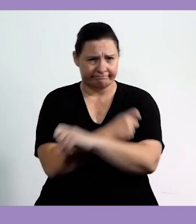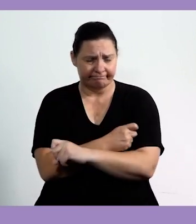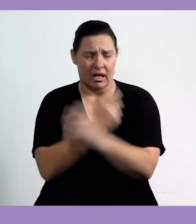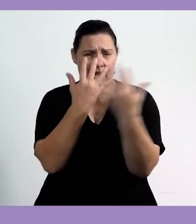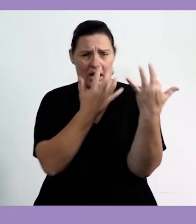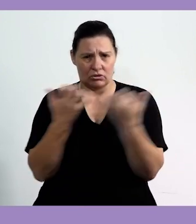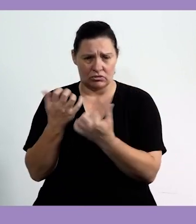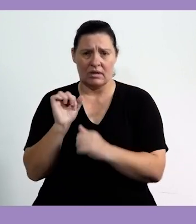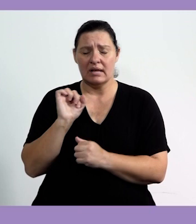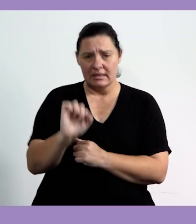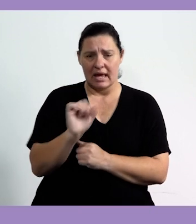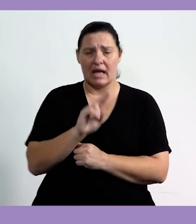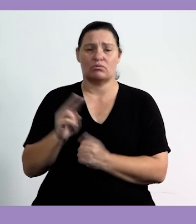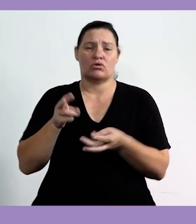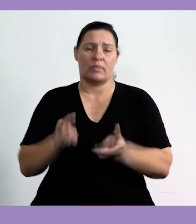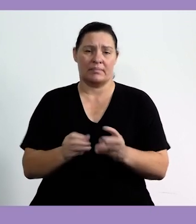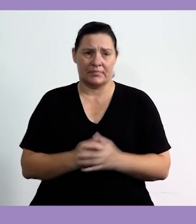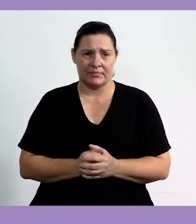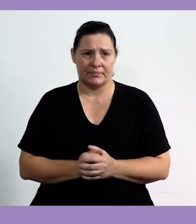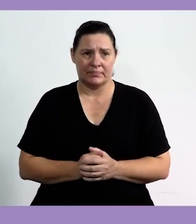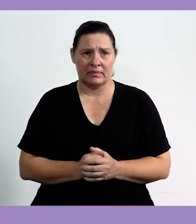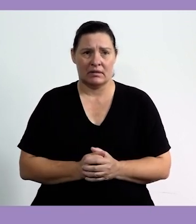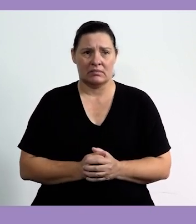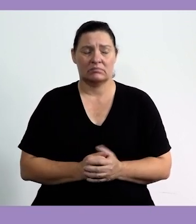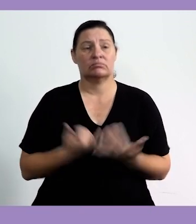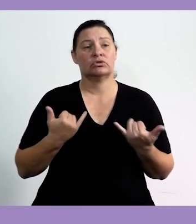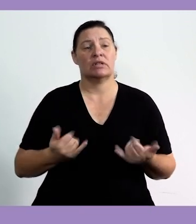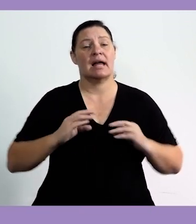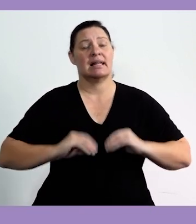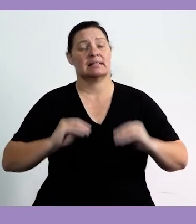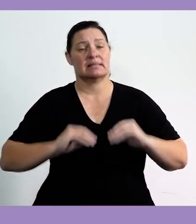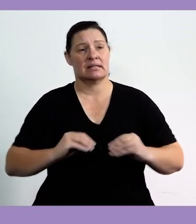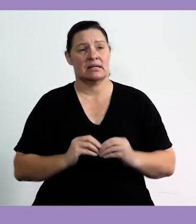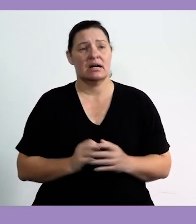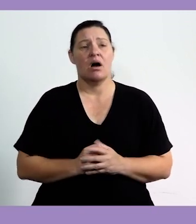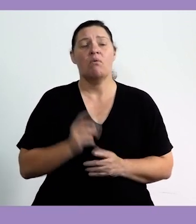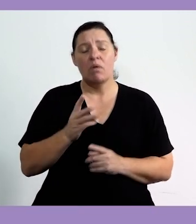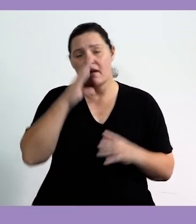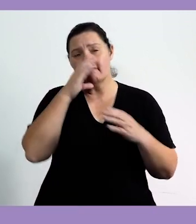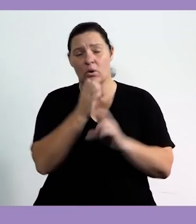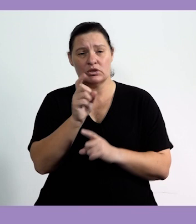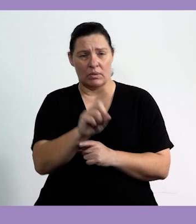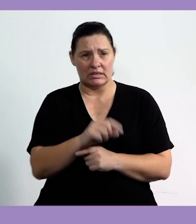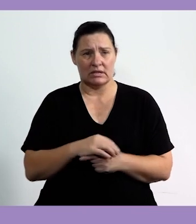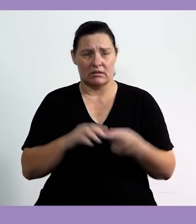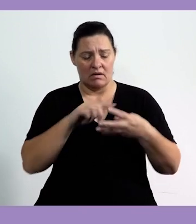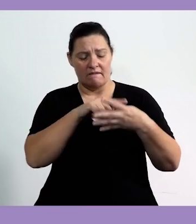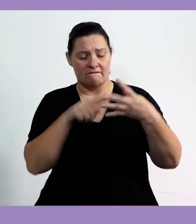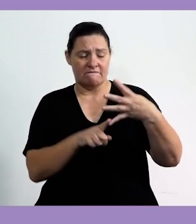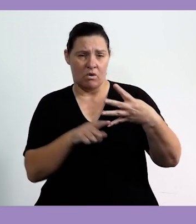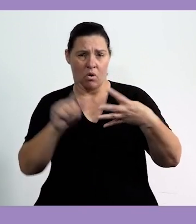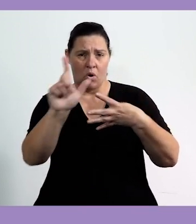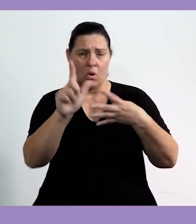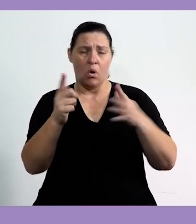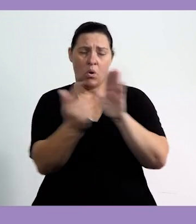complex calculations in their exponential form. Today's lesson on exponents is going to focus on the first